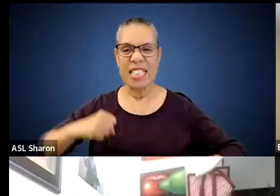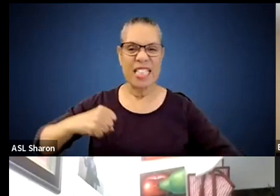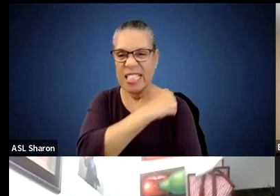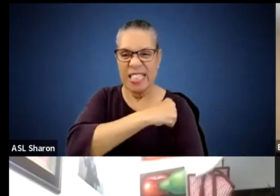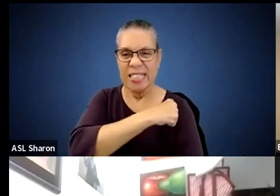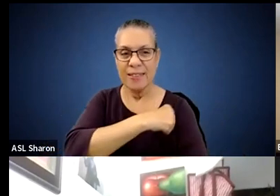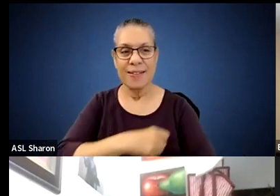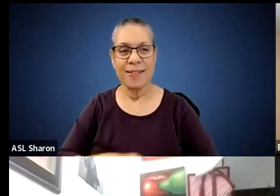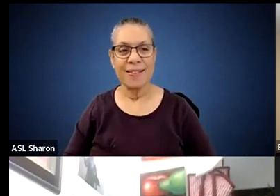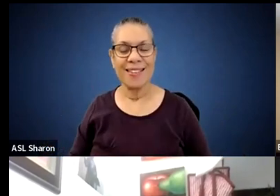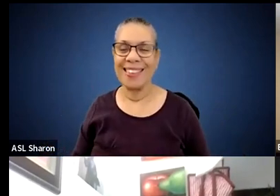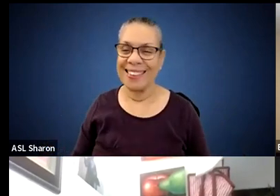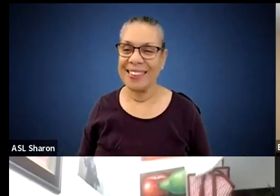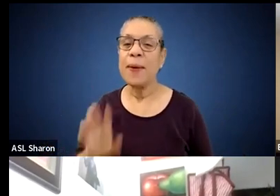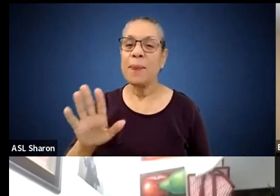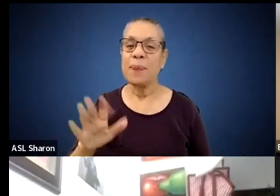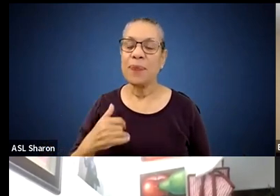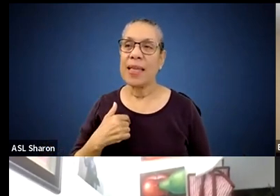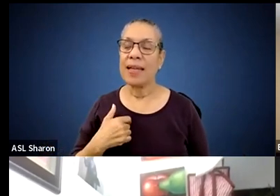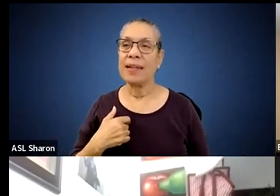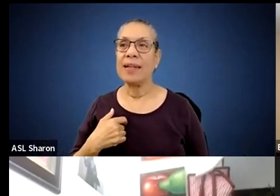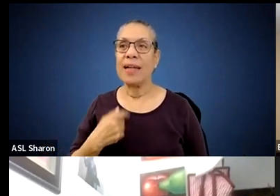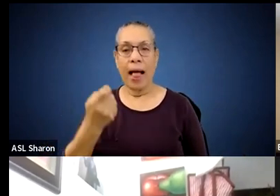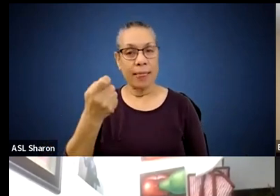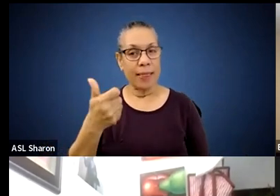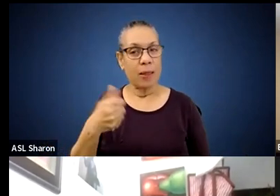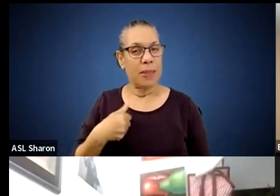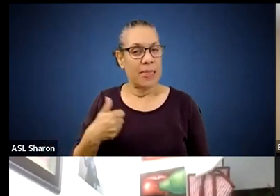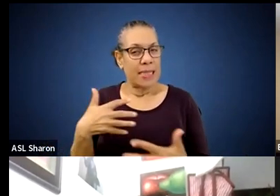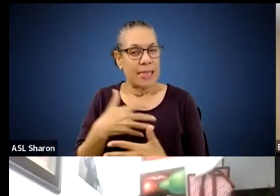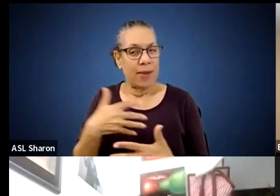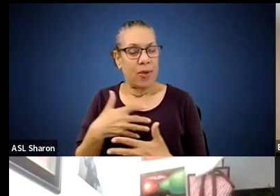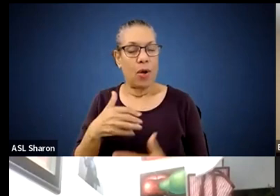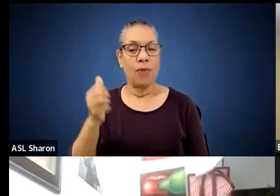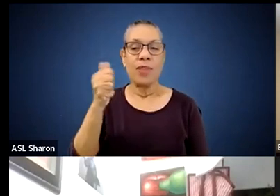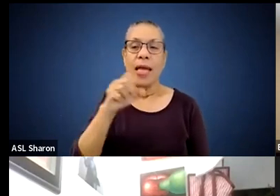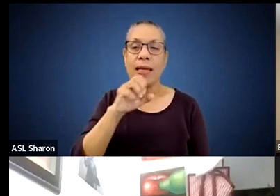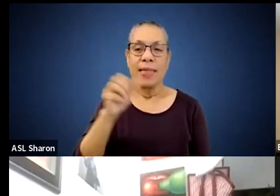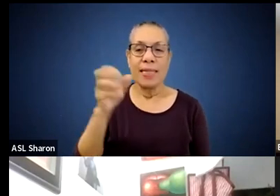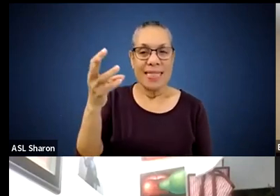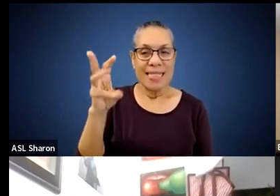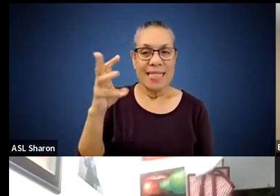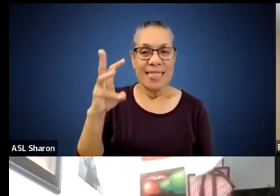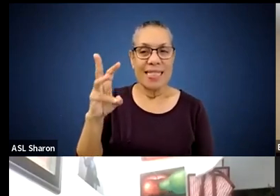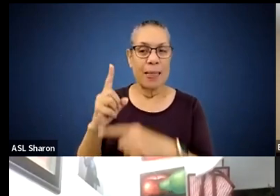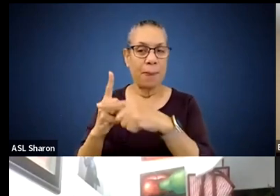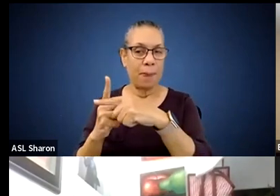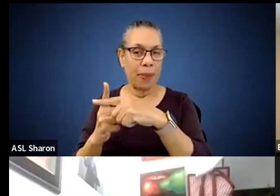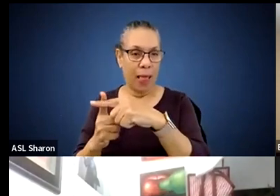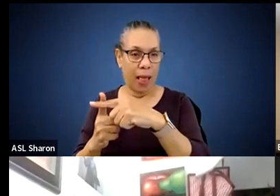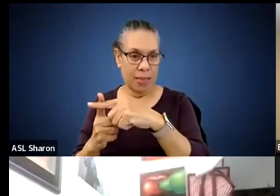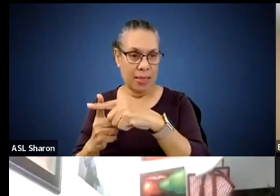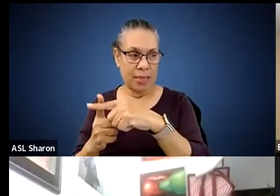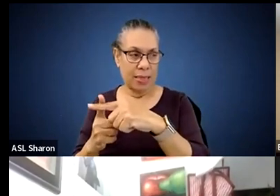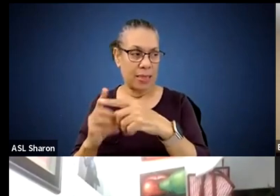yeah I was just saying it there is a sort of terrifying element of the 16 plus number for our